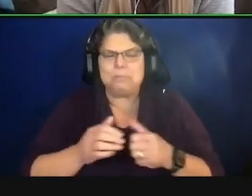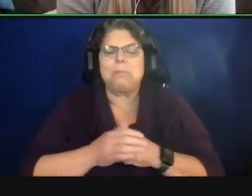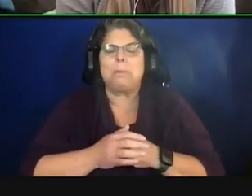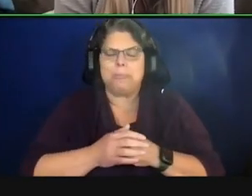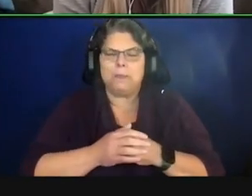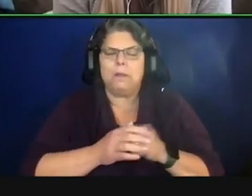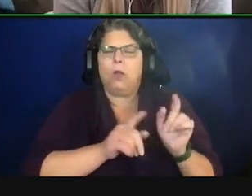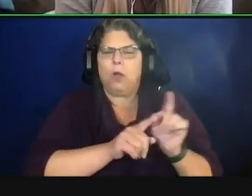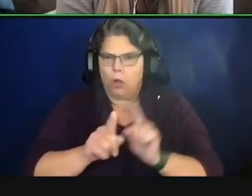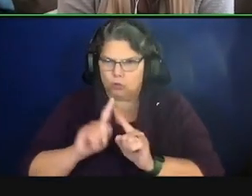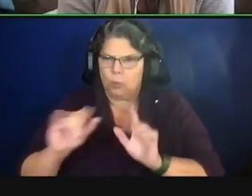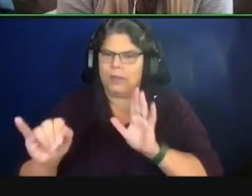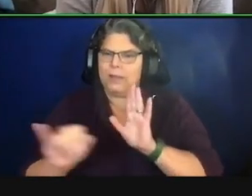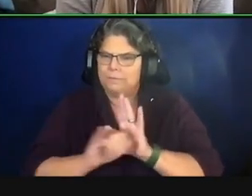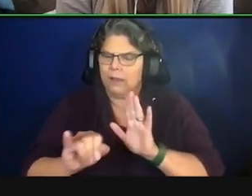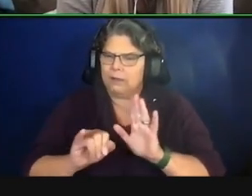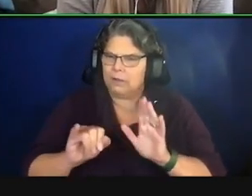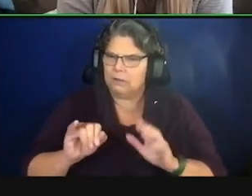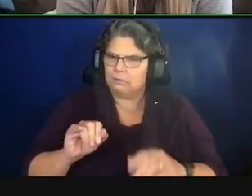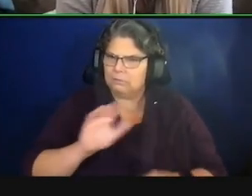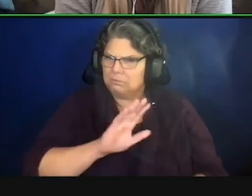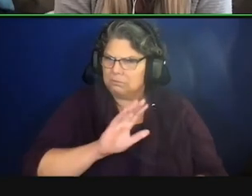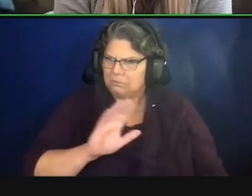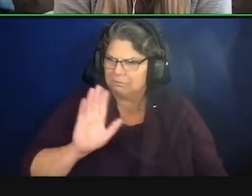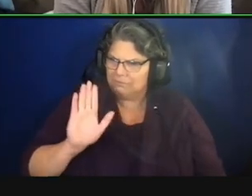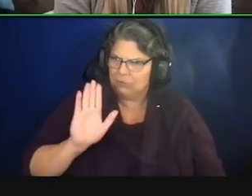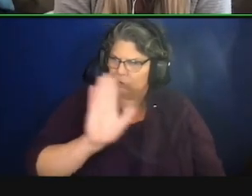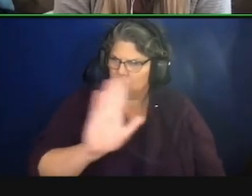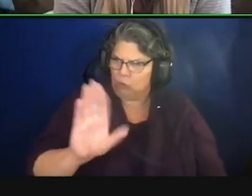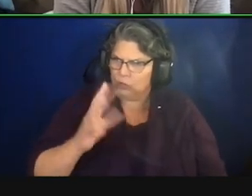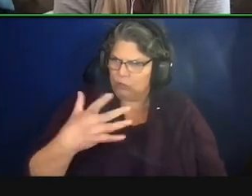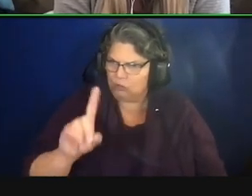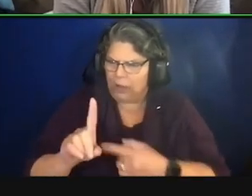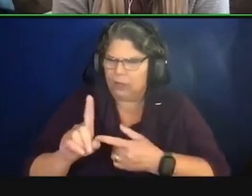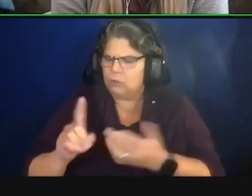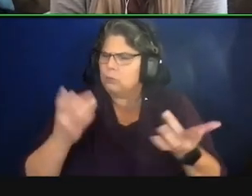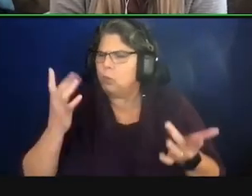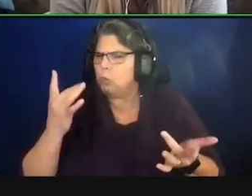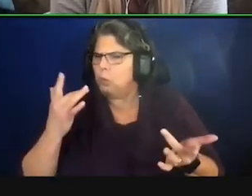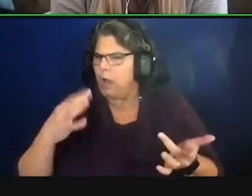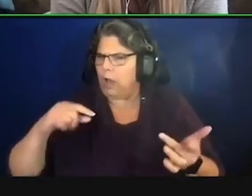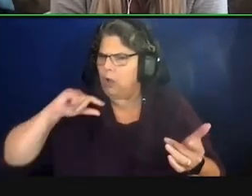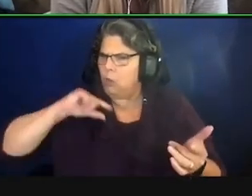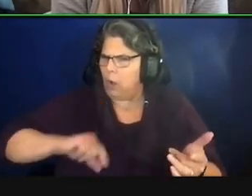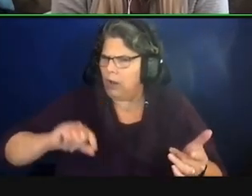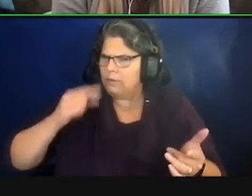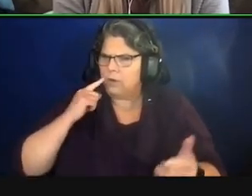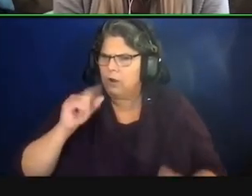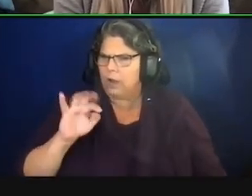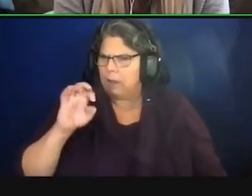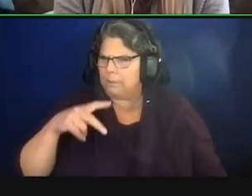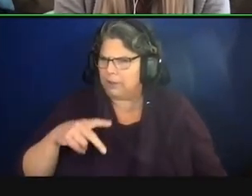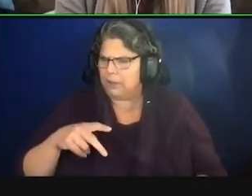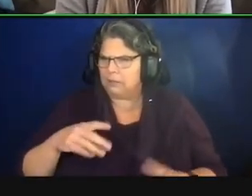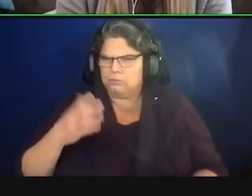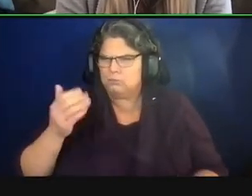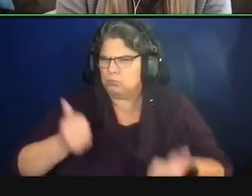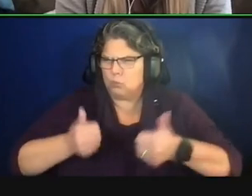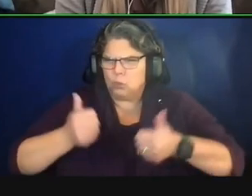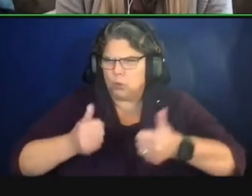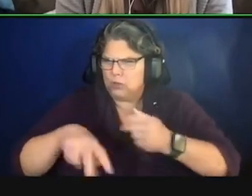going to identify how your child qualified for an IEP, under what disability